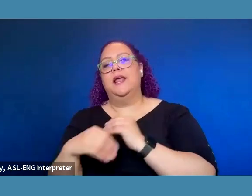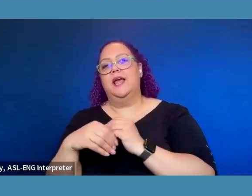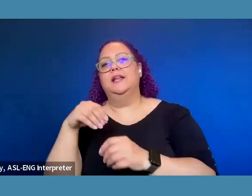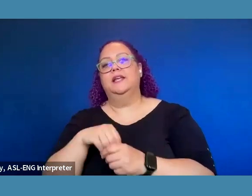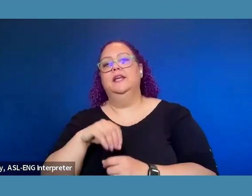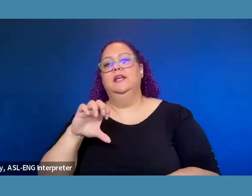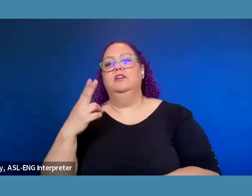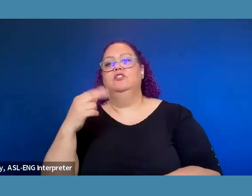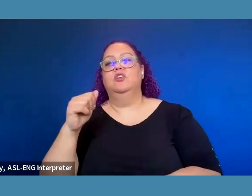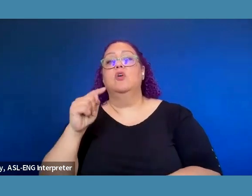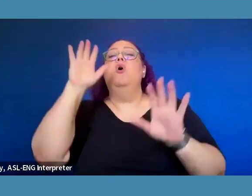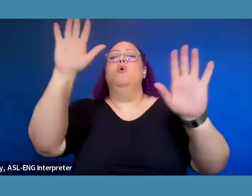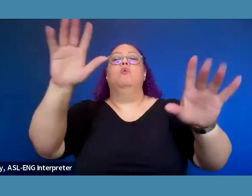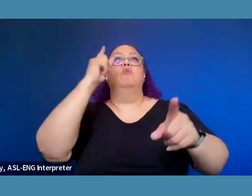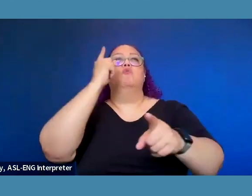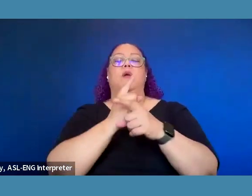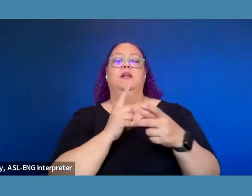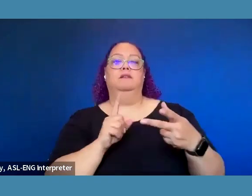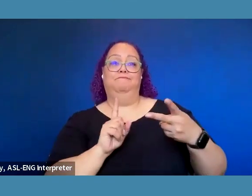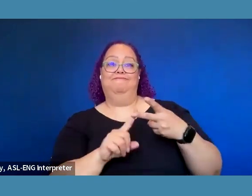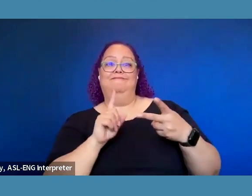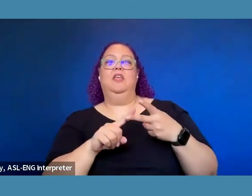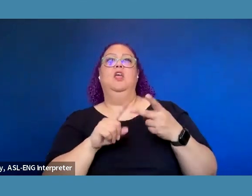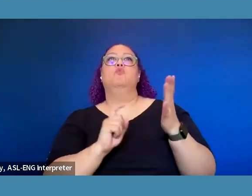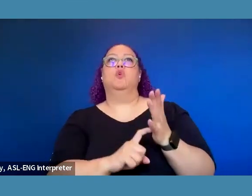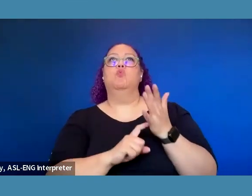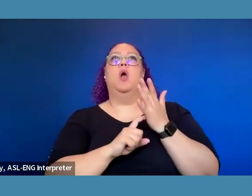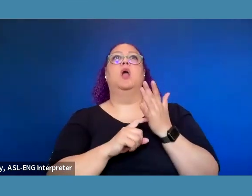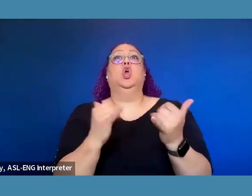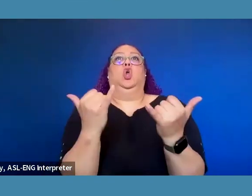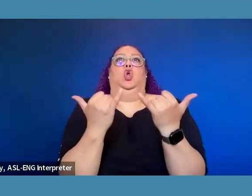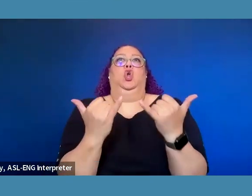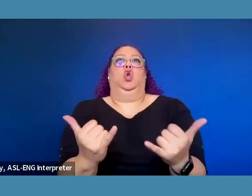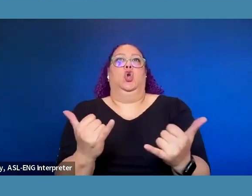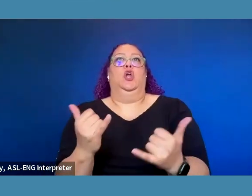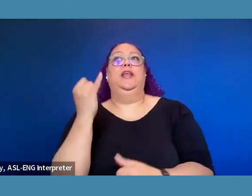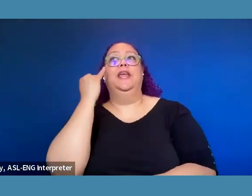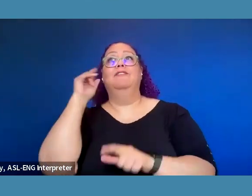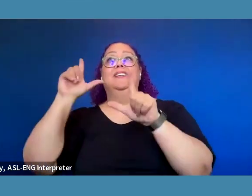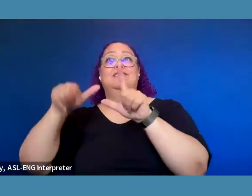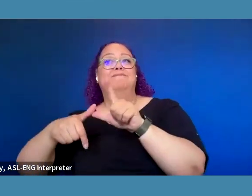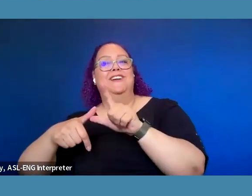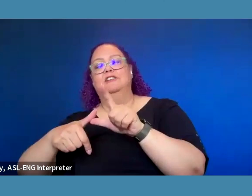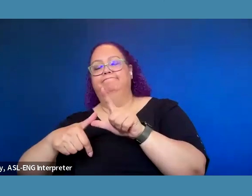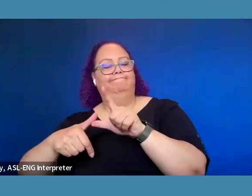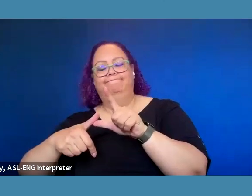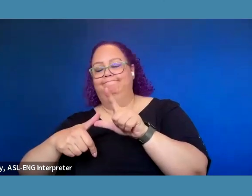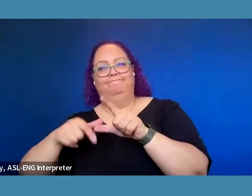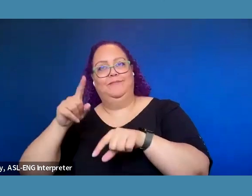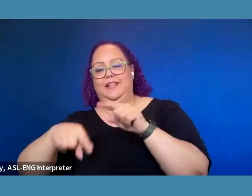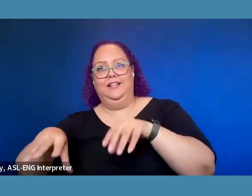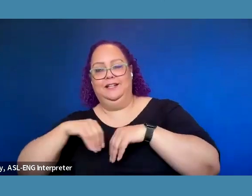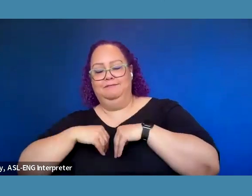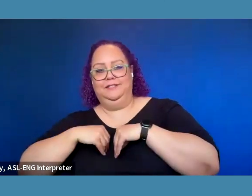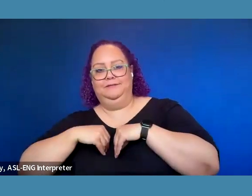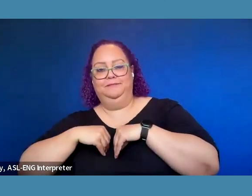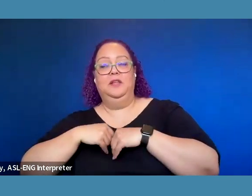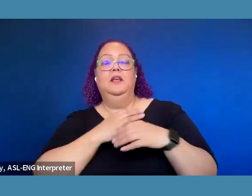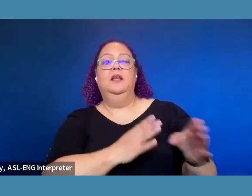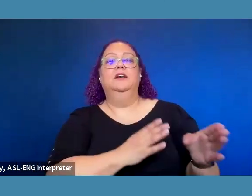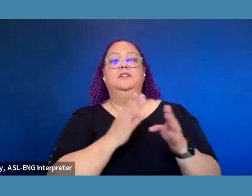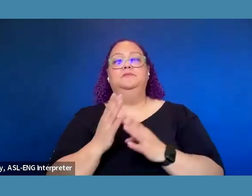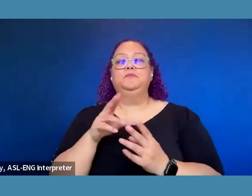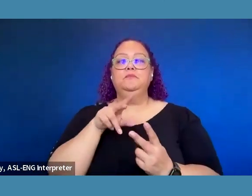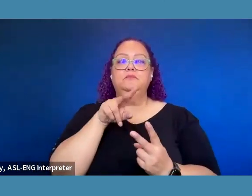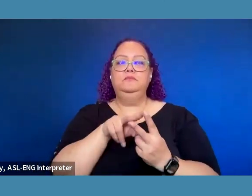I forgot to mention that. So if it's old, they won't accept it. Um, there are generally